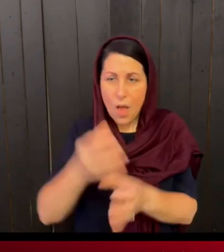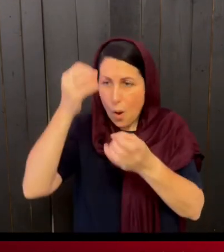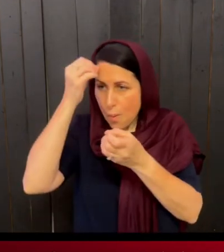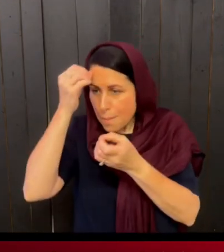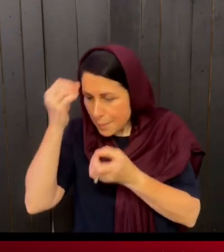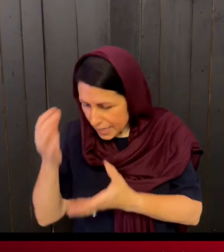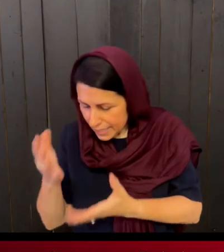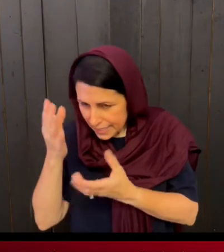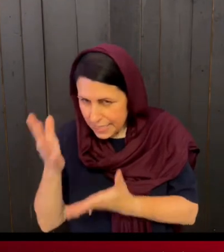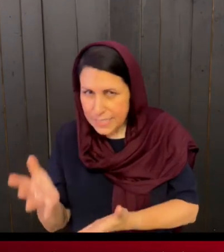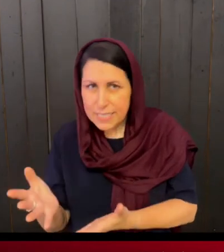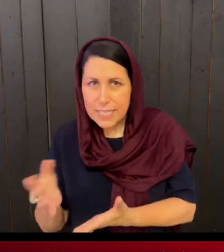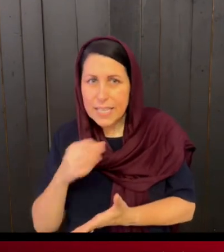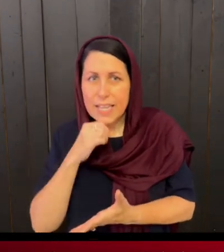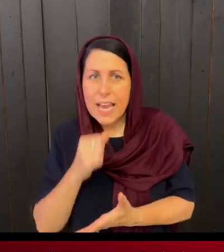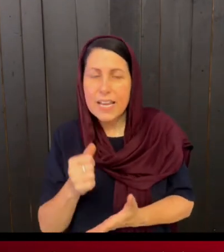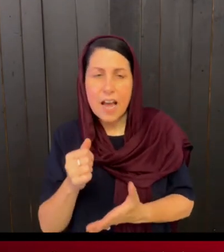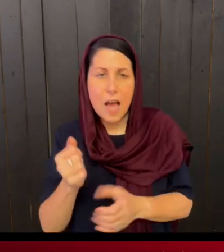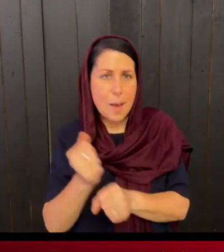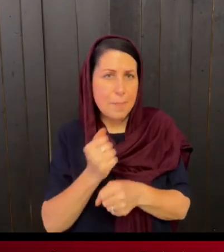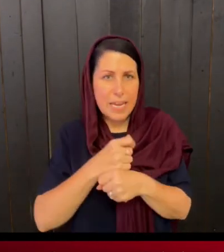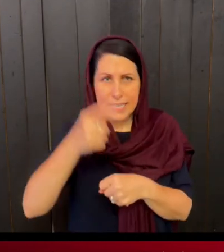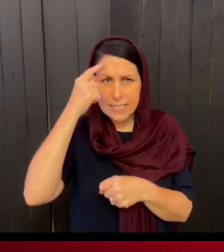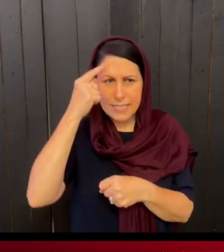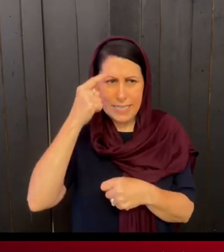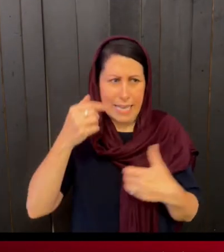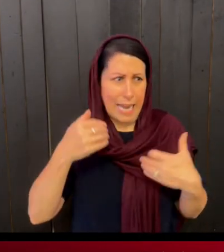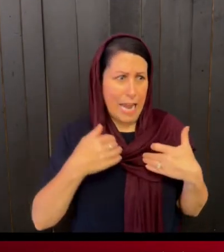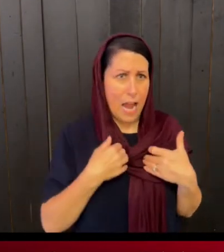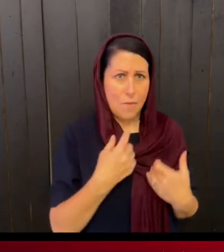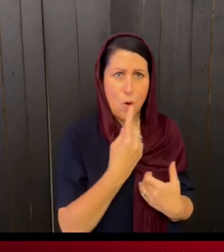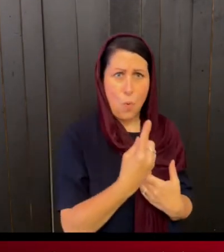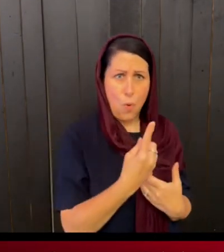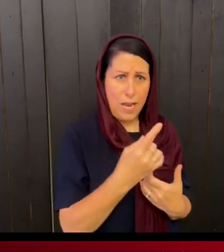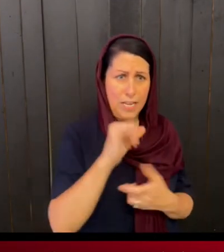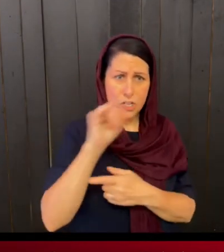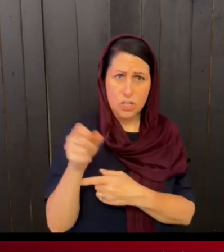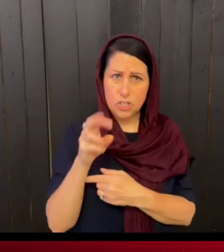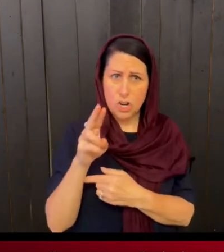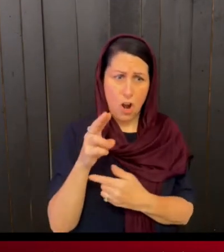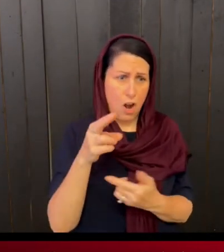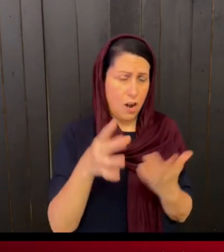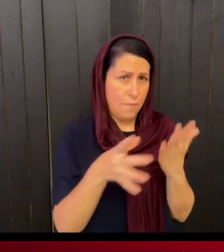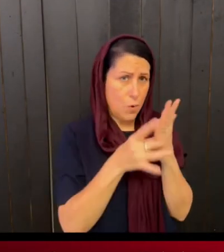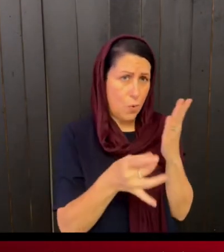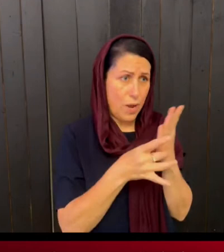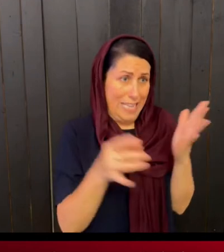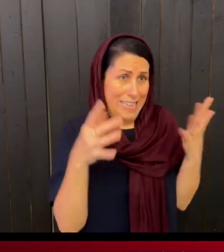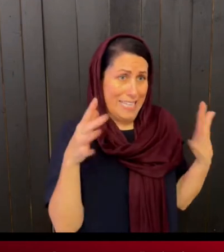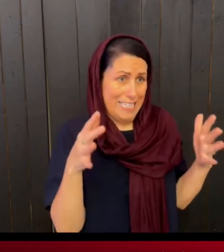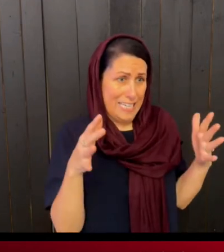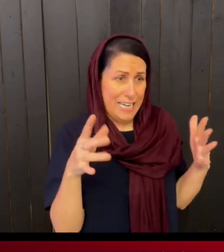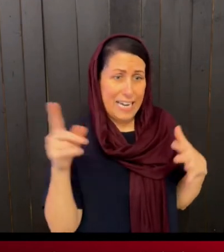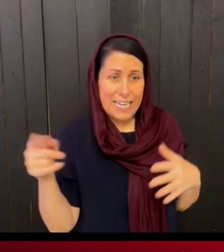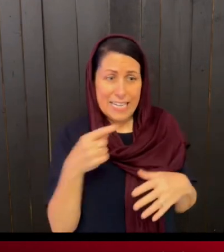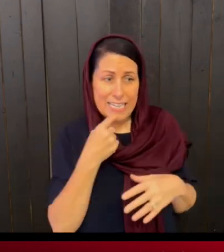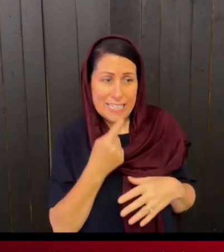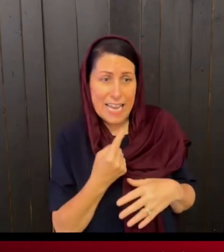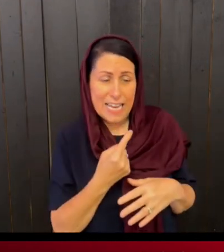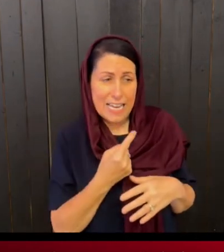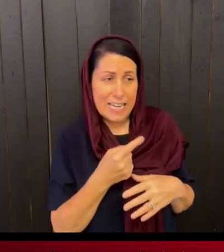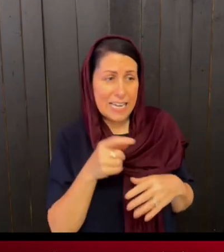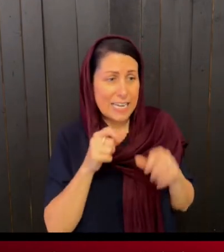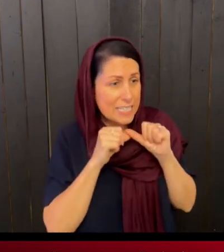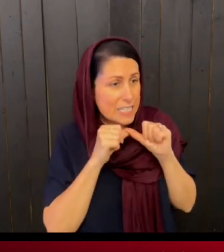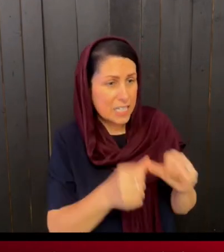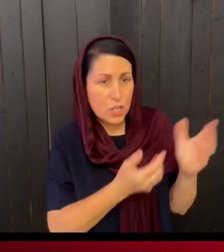human being. Just, we've got one jar of oil in here. Well, just keep bringing me empty jars. Keep bringing me empty jars. A